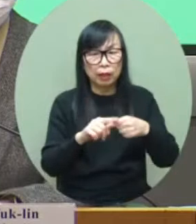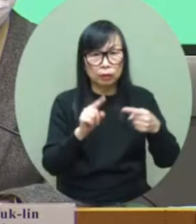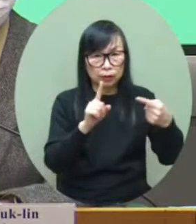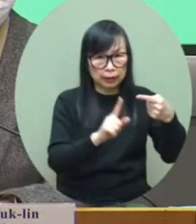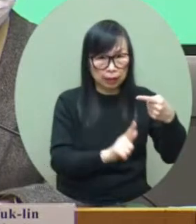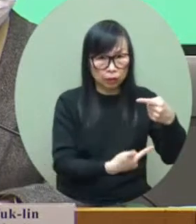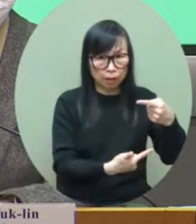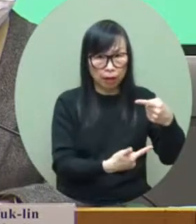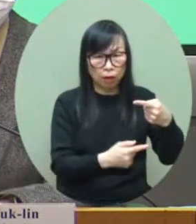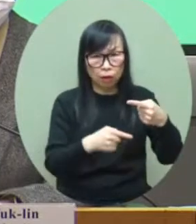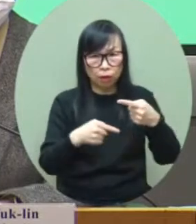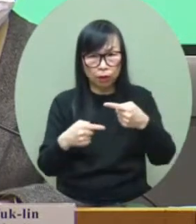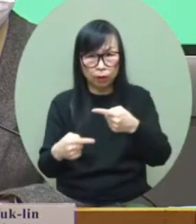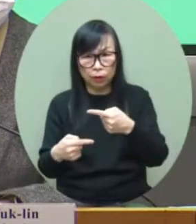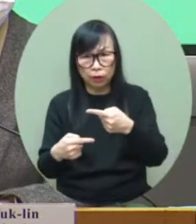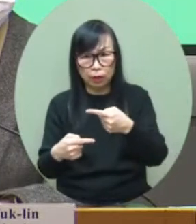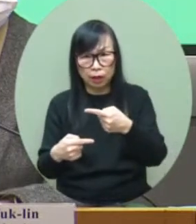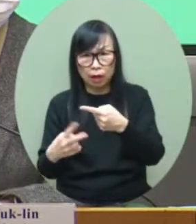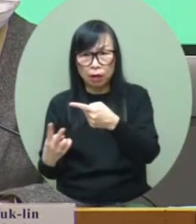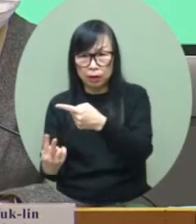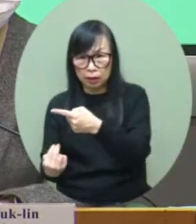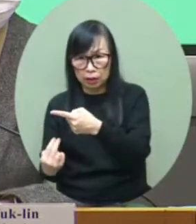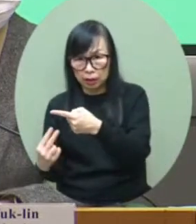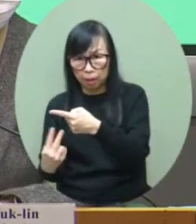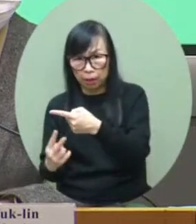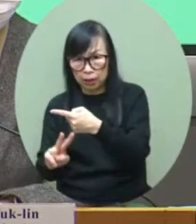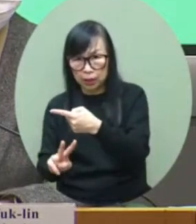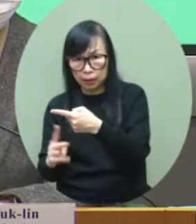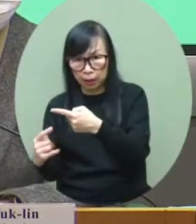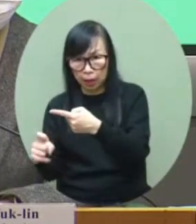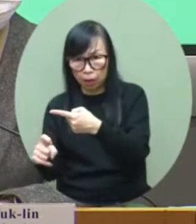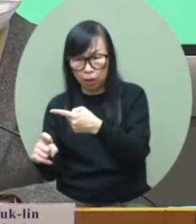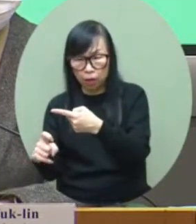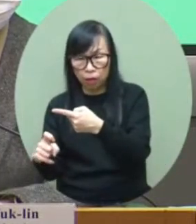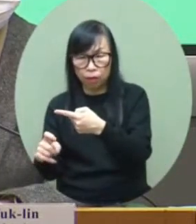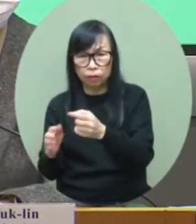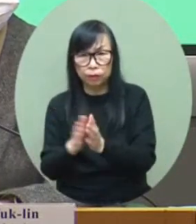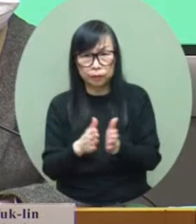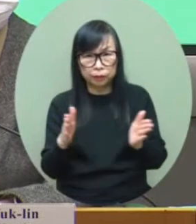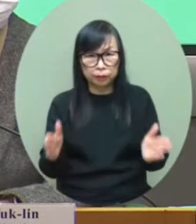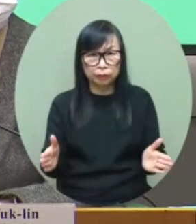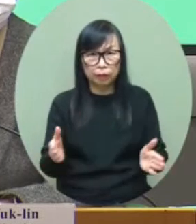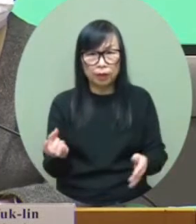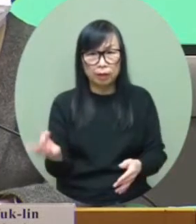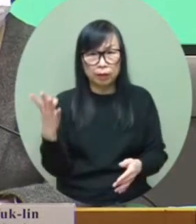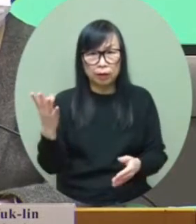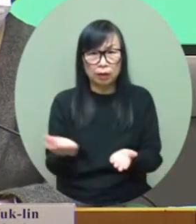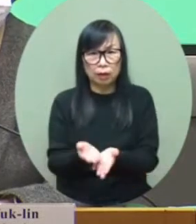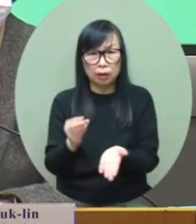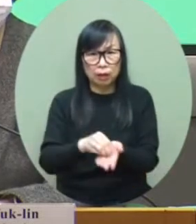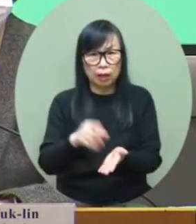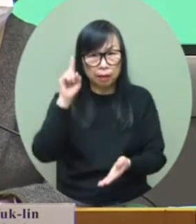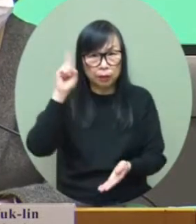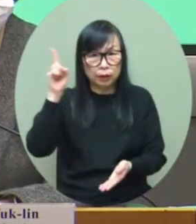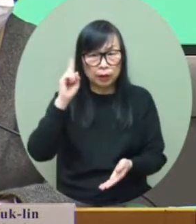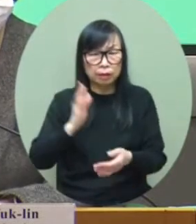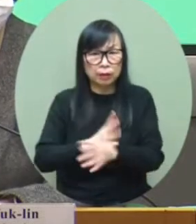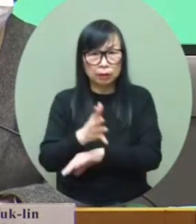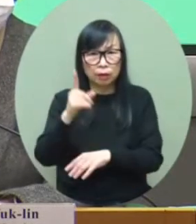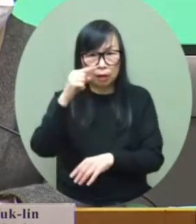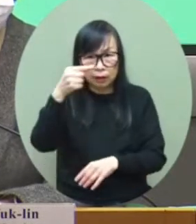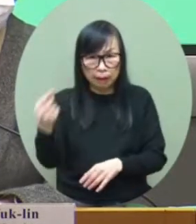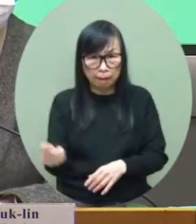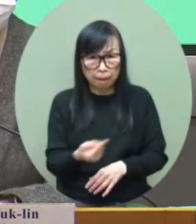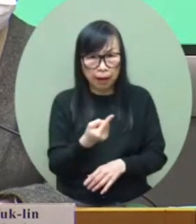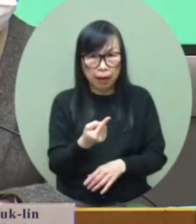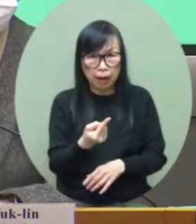following. First, between the 8th of January and the 29th of January, the number of confirmed cases